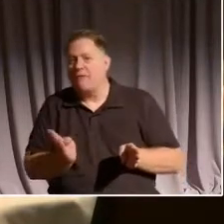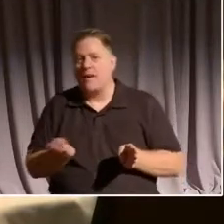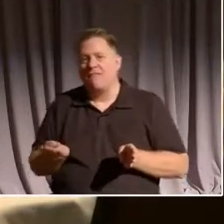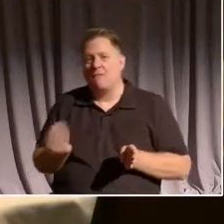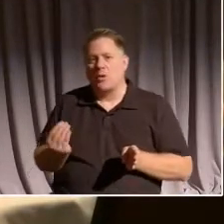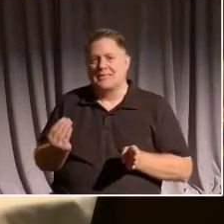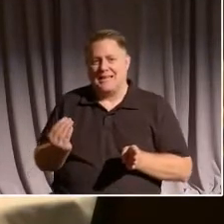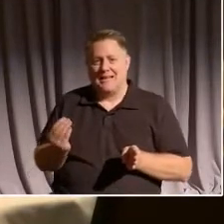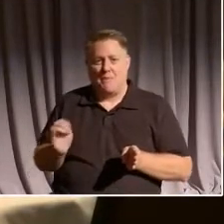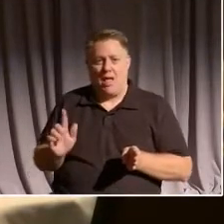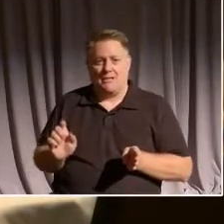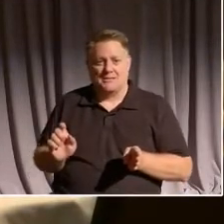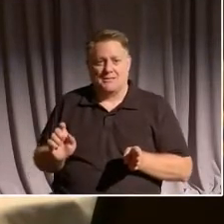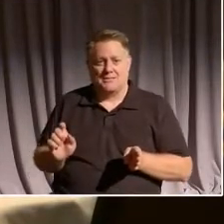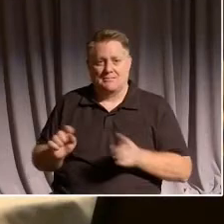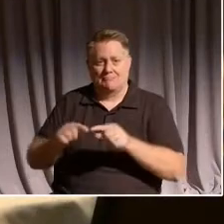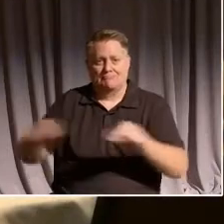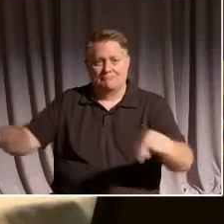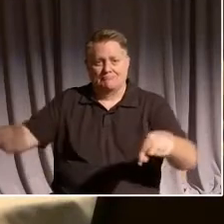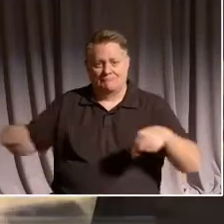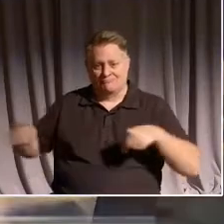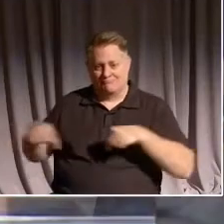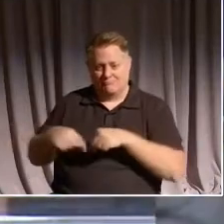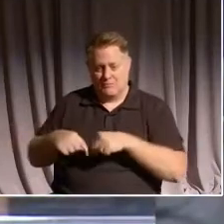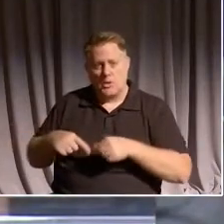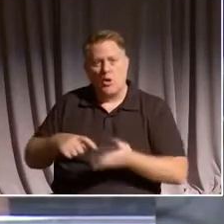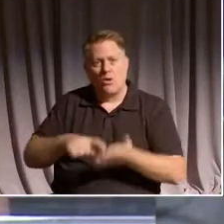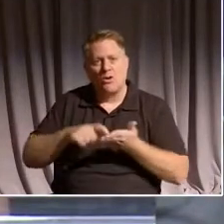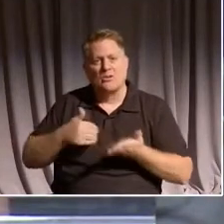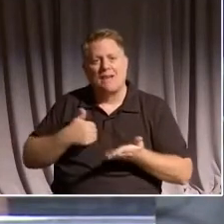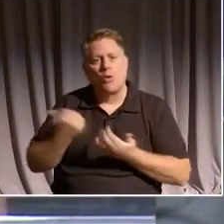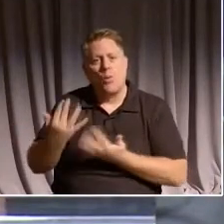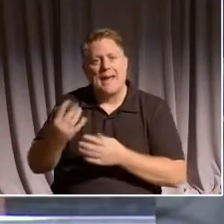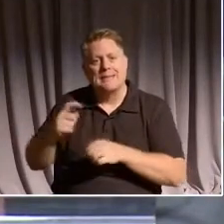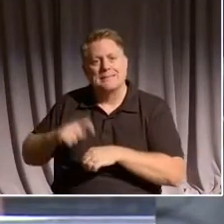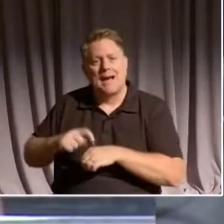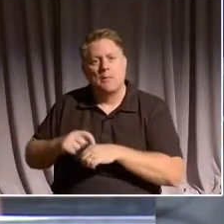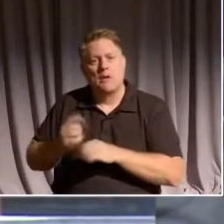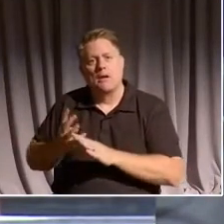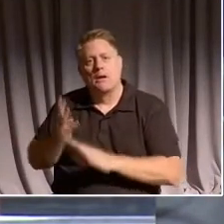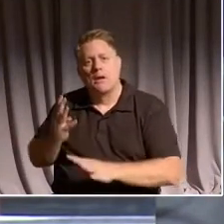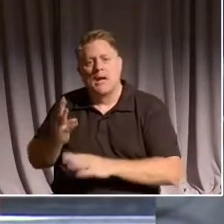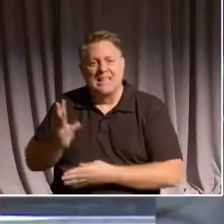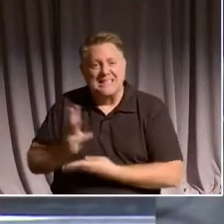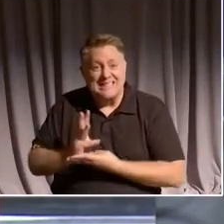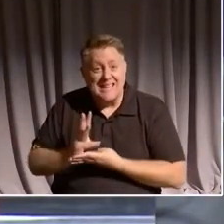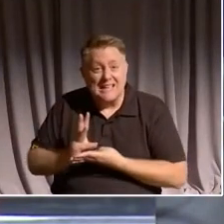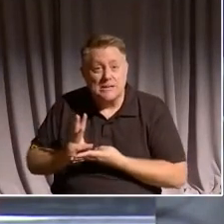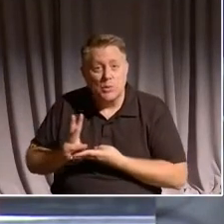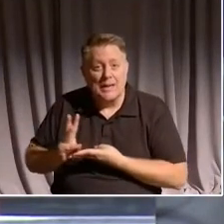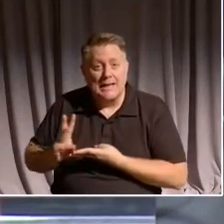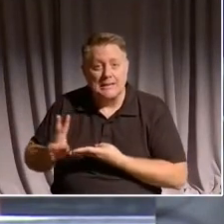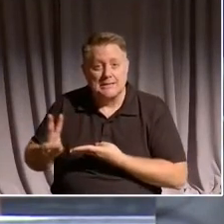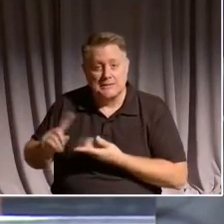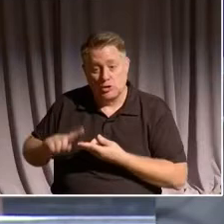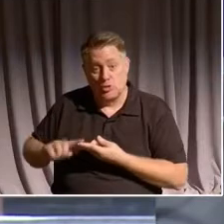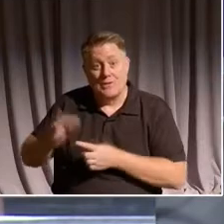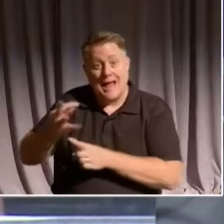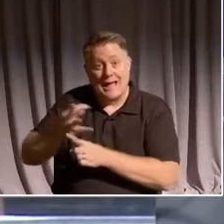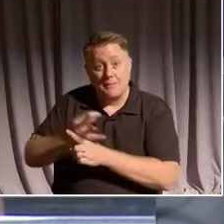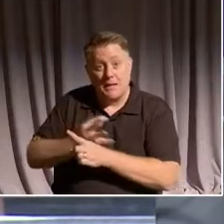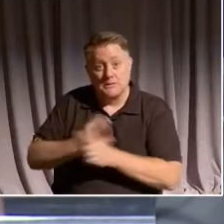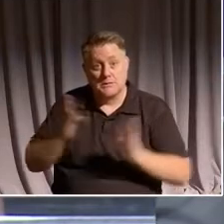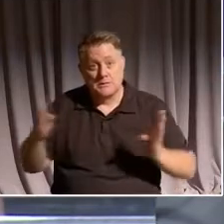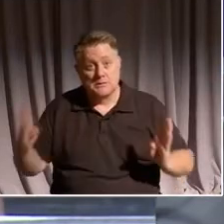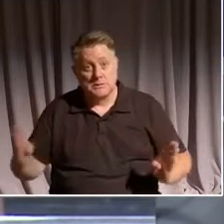miles. You're required to have a wait time of at least 6 weeks to 9